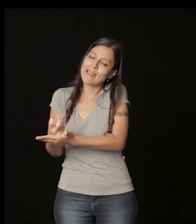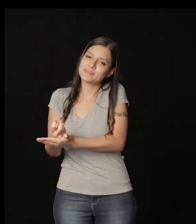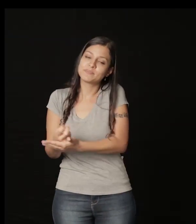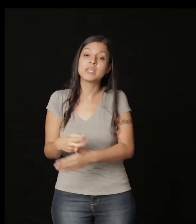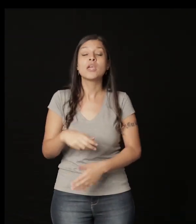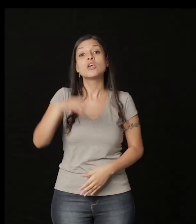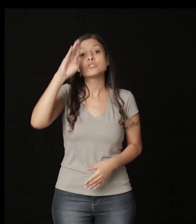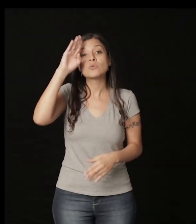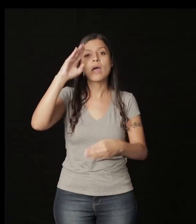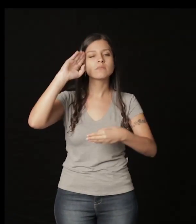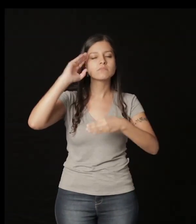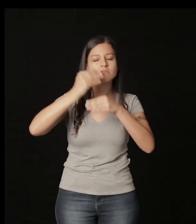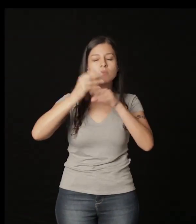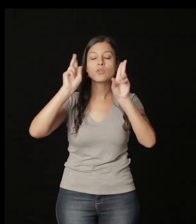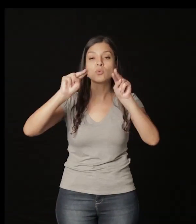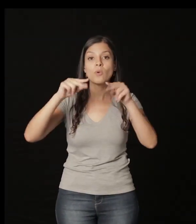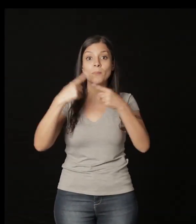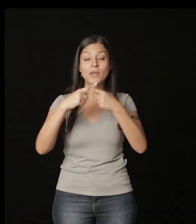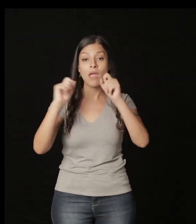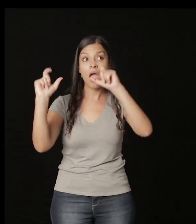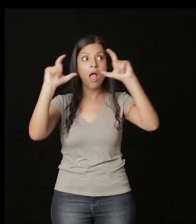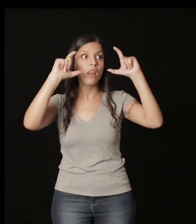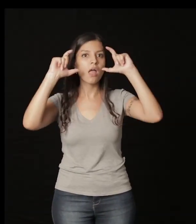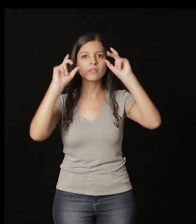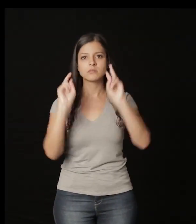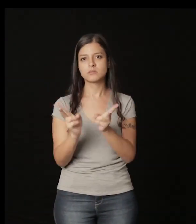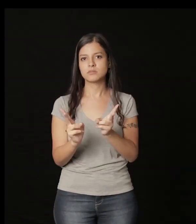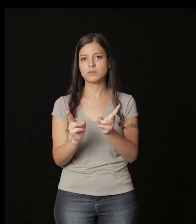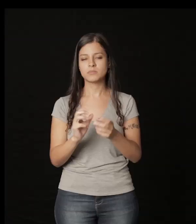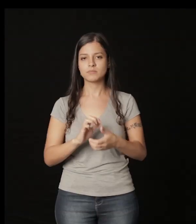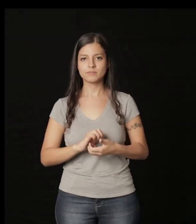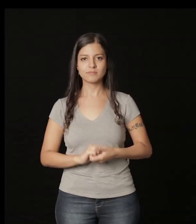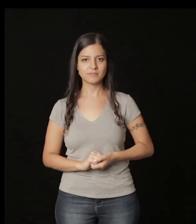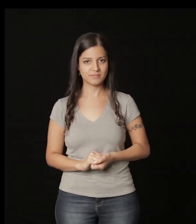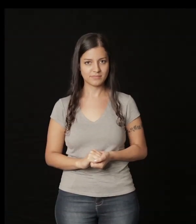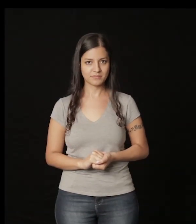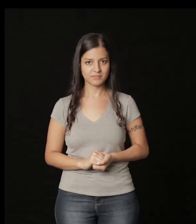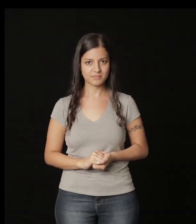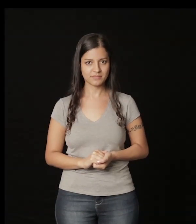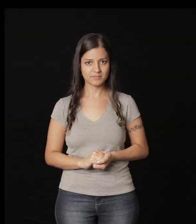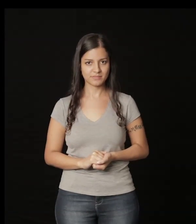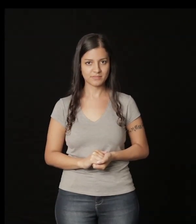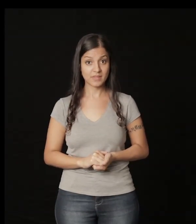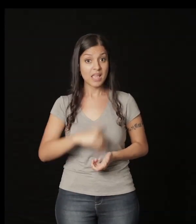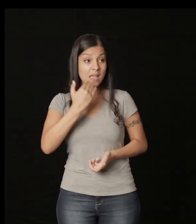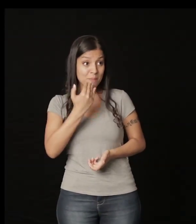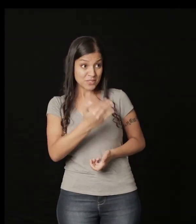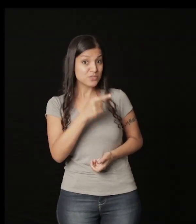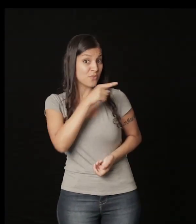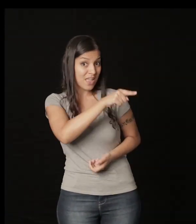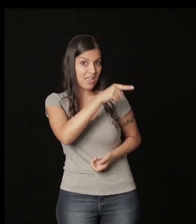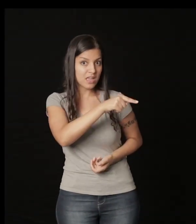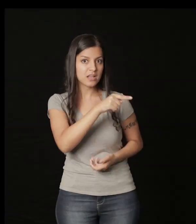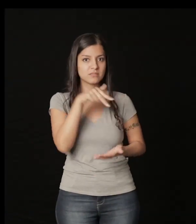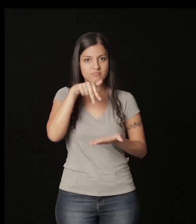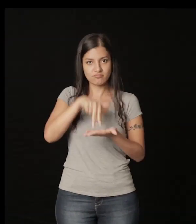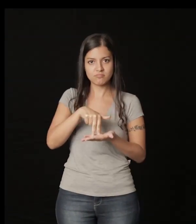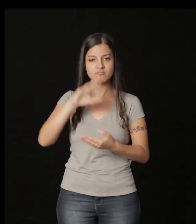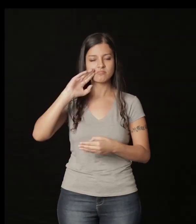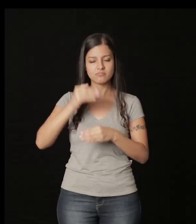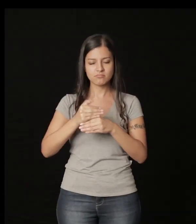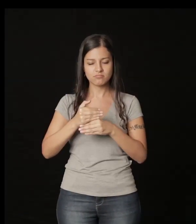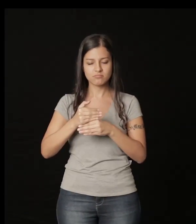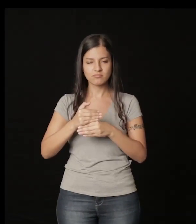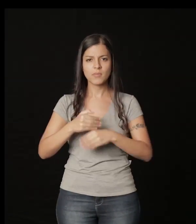Soldiers never close their eyes because soldiers are always vigilant. So we asked them to close their eyes for a long time, for